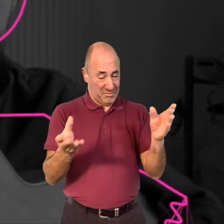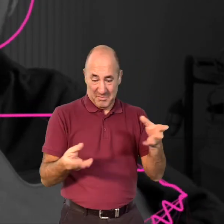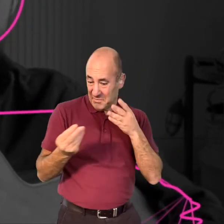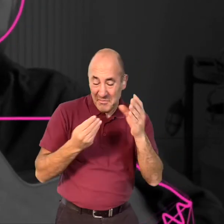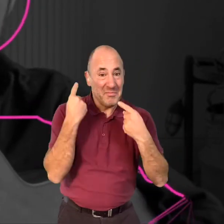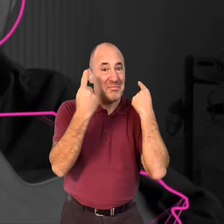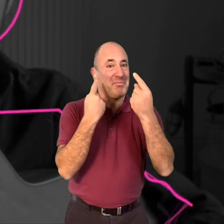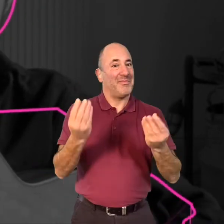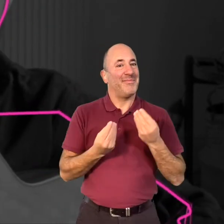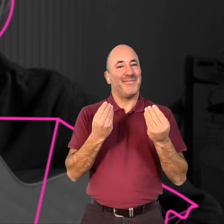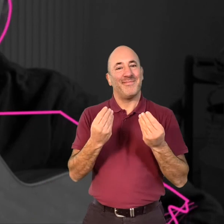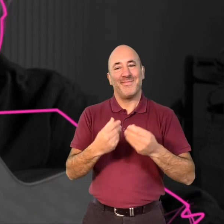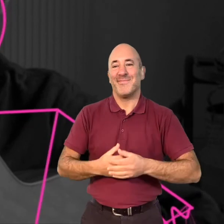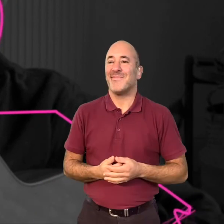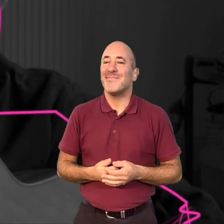found lying around.